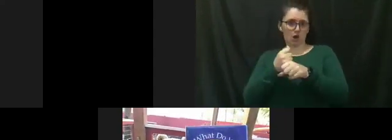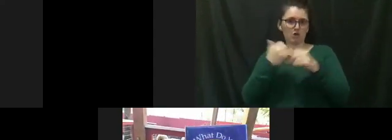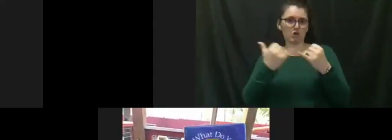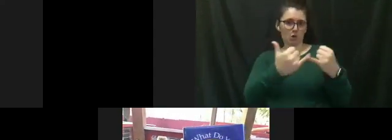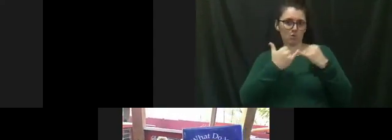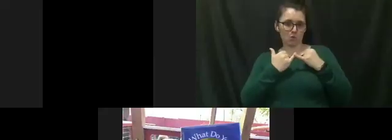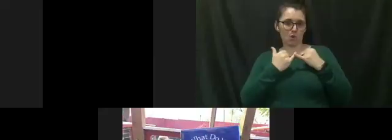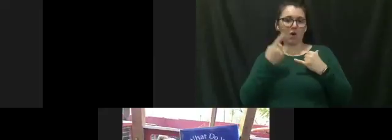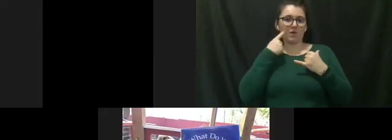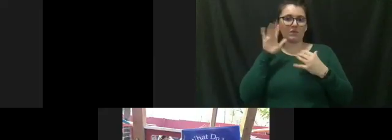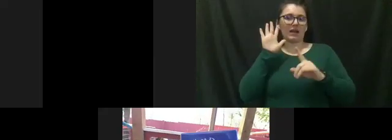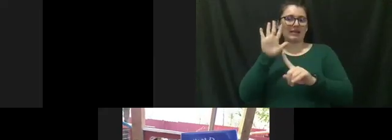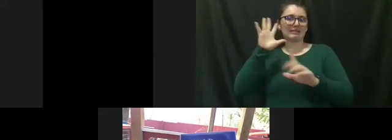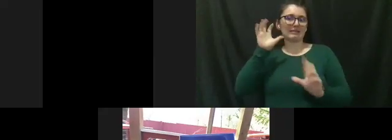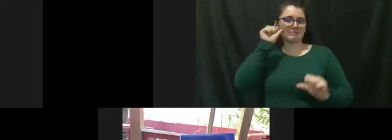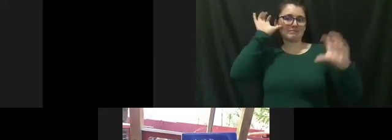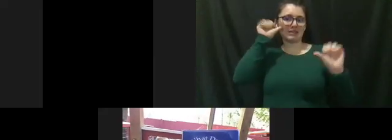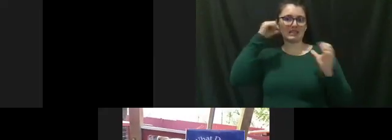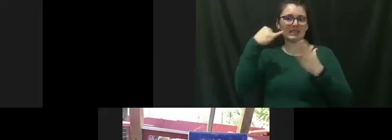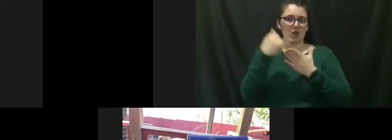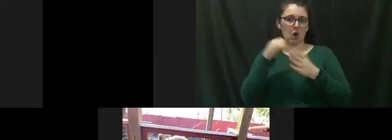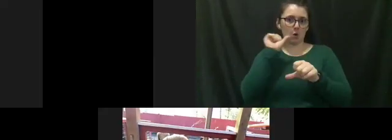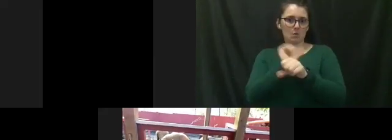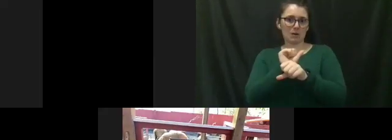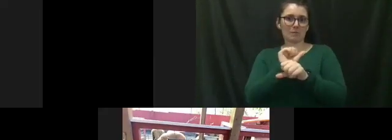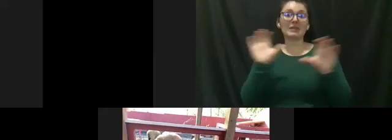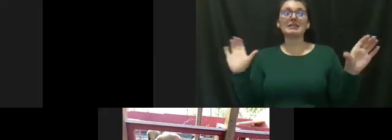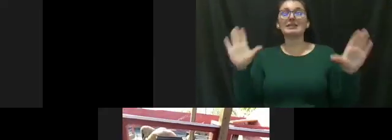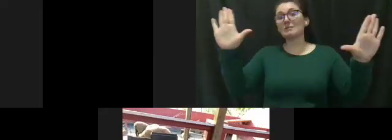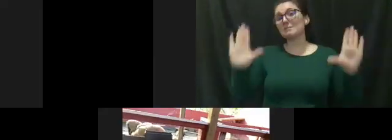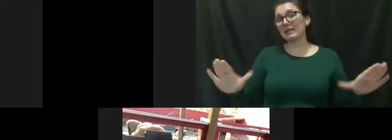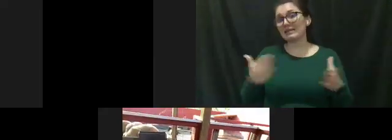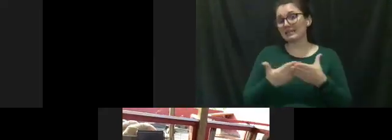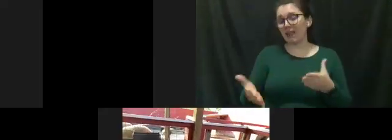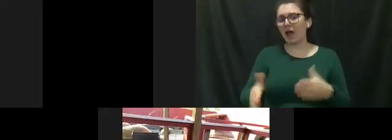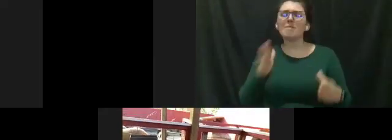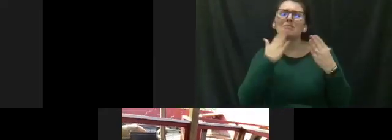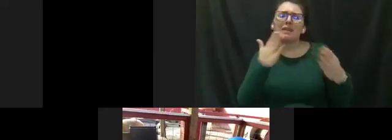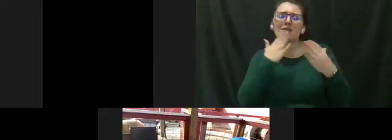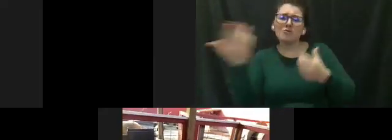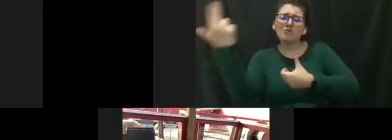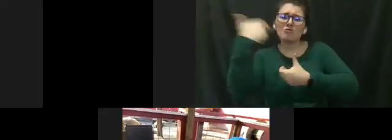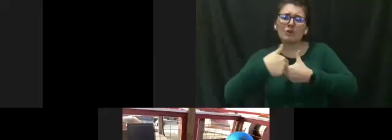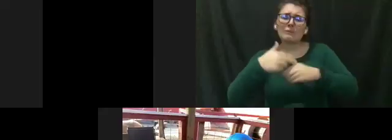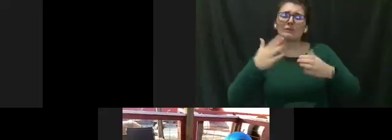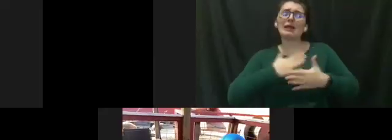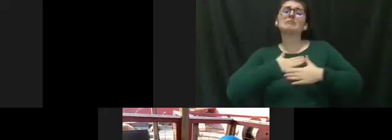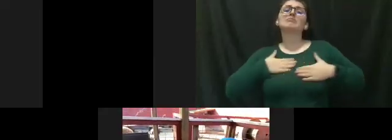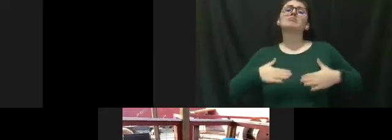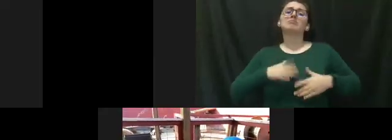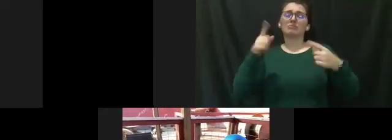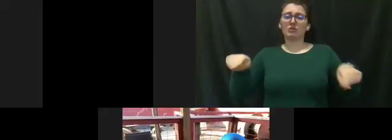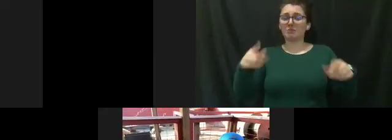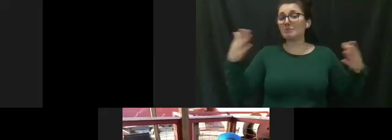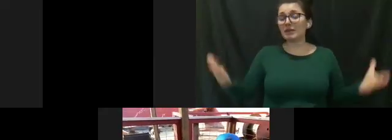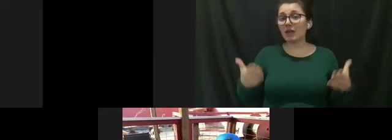of his great artwork. He does great stuff. Thank you so much for joining me today. I'm so glad you were here. Look for the recording